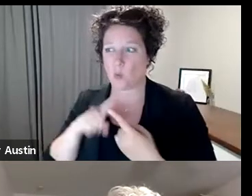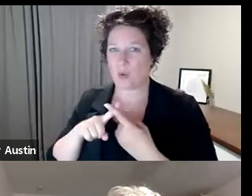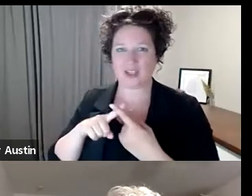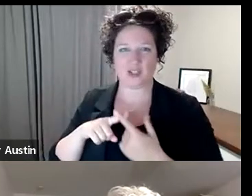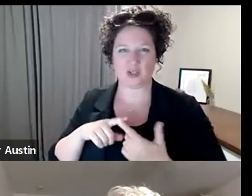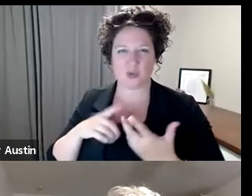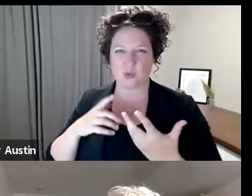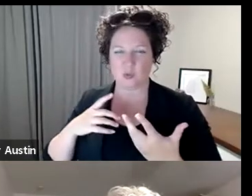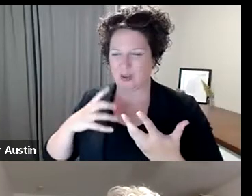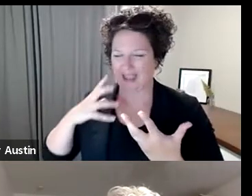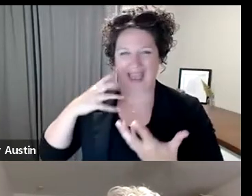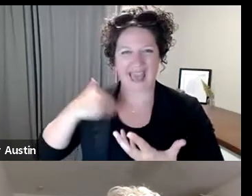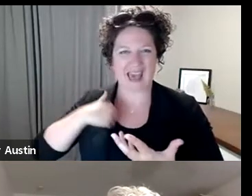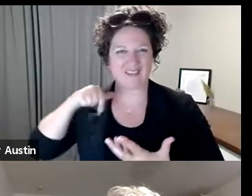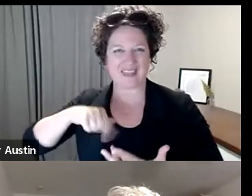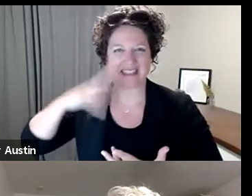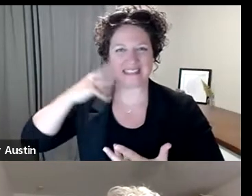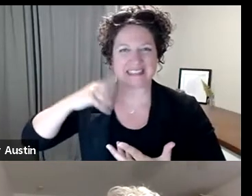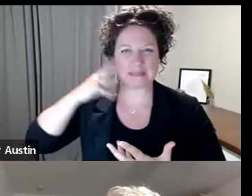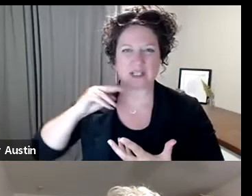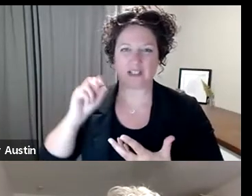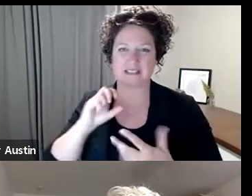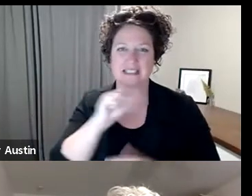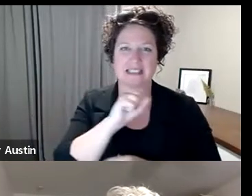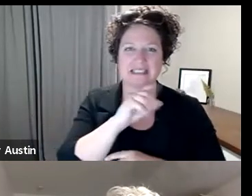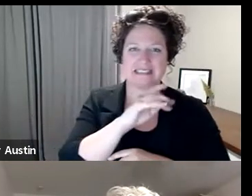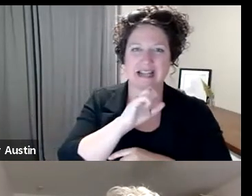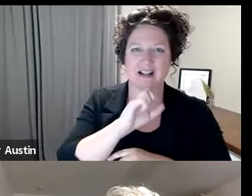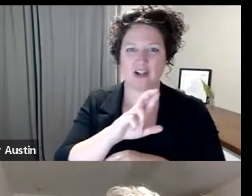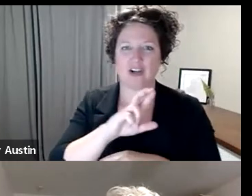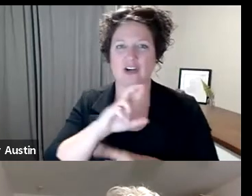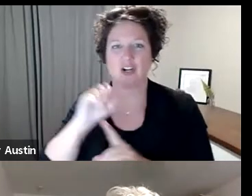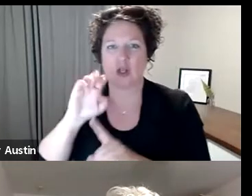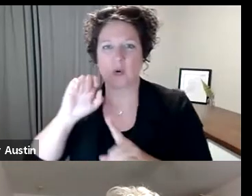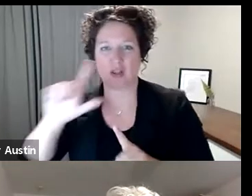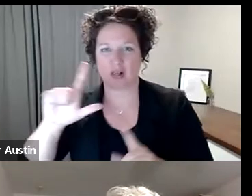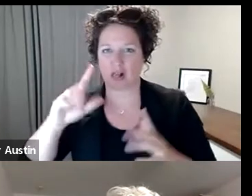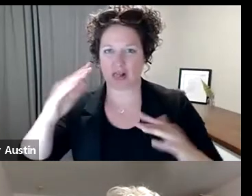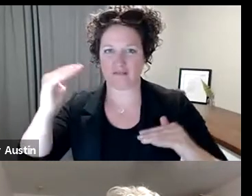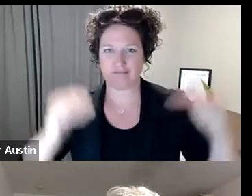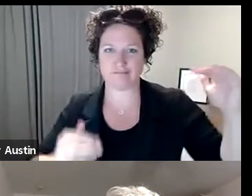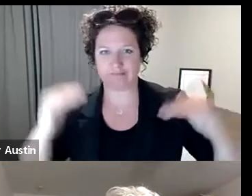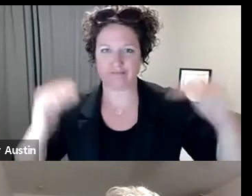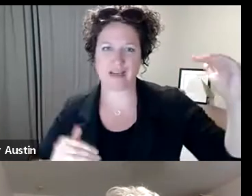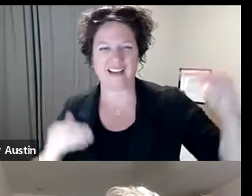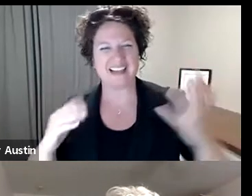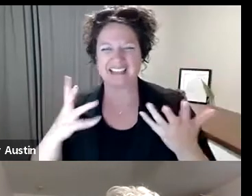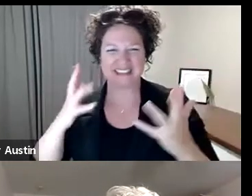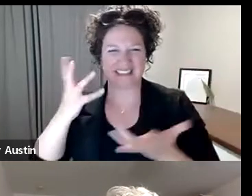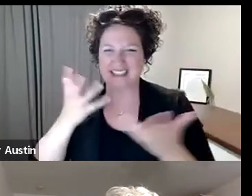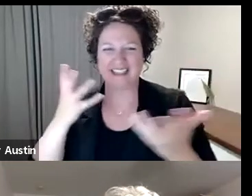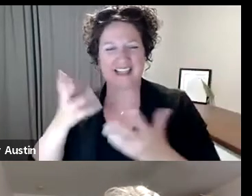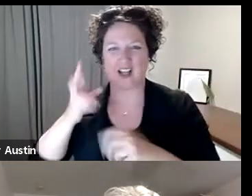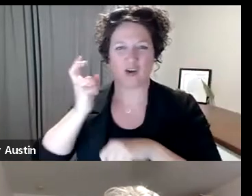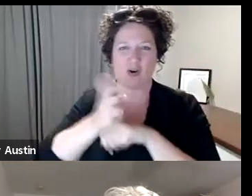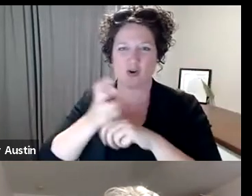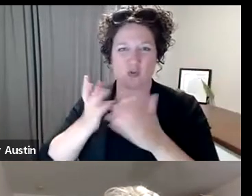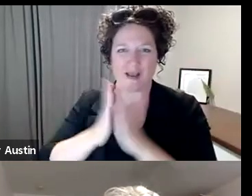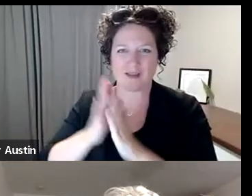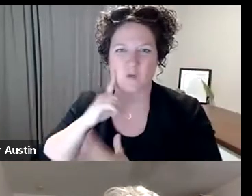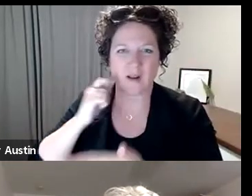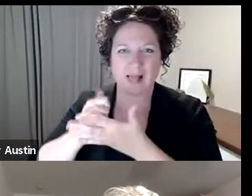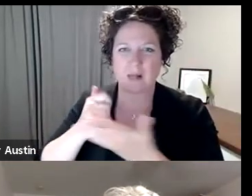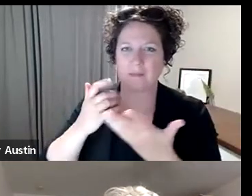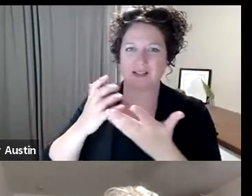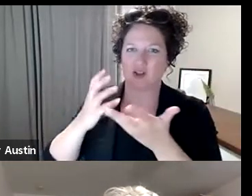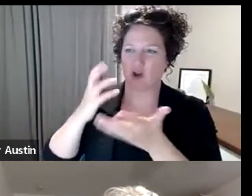can be challenging, you know, for these marginalized peoples to ask for help, to ask the government or organization, you know,